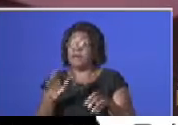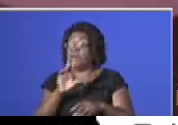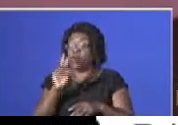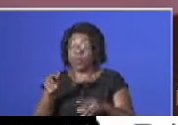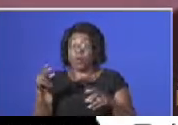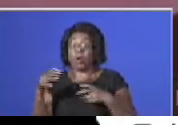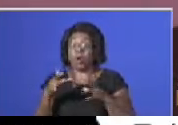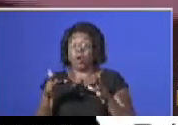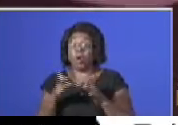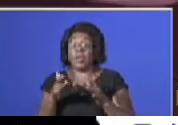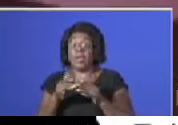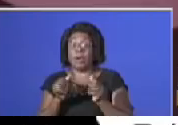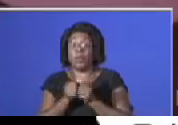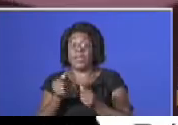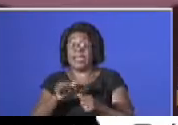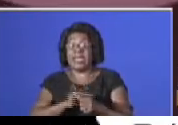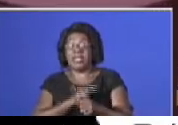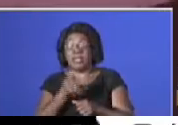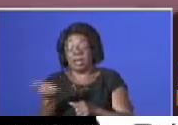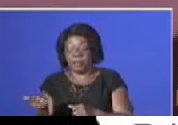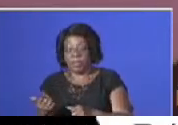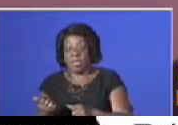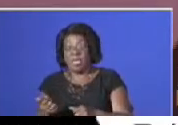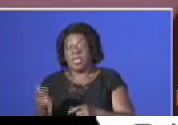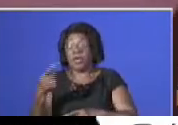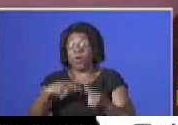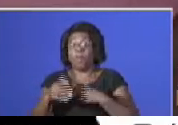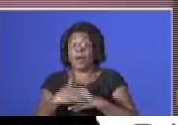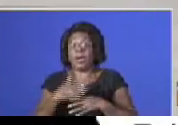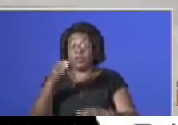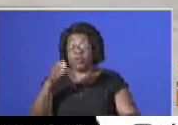other. The case has been adjourned to October 6th.